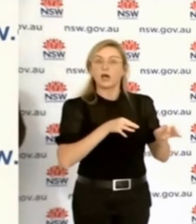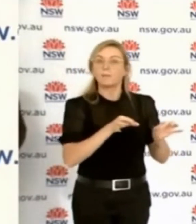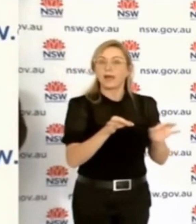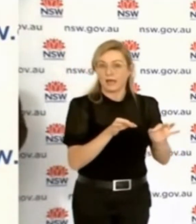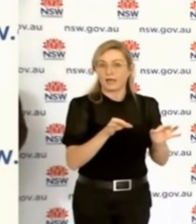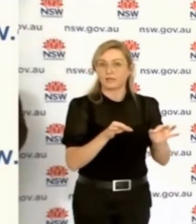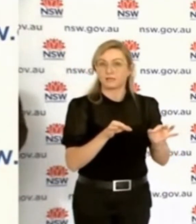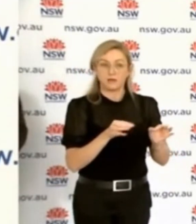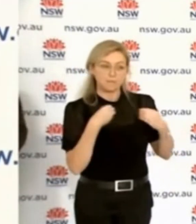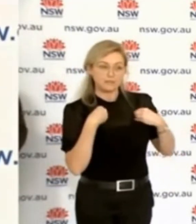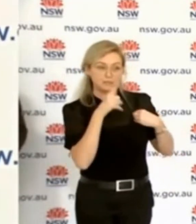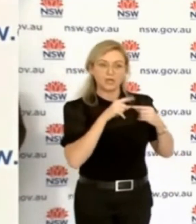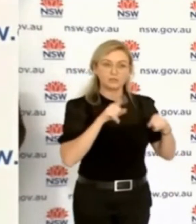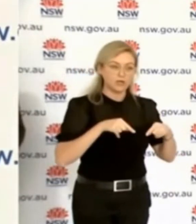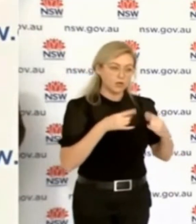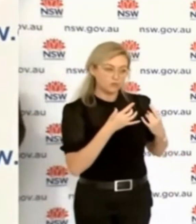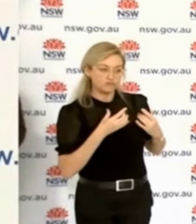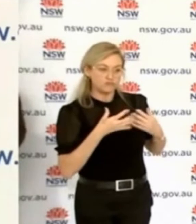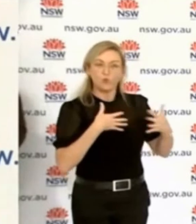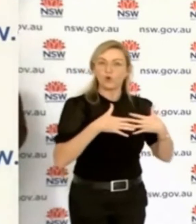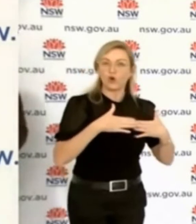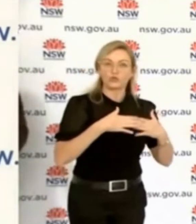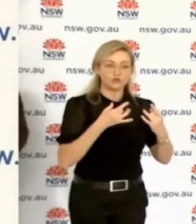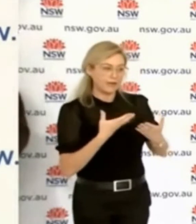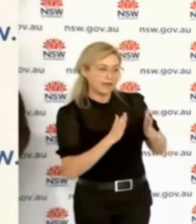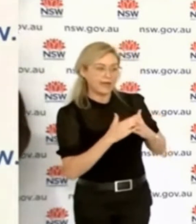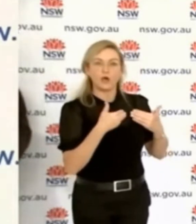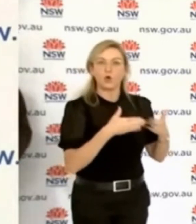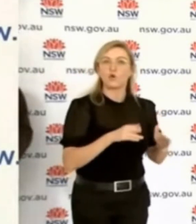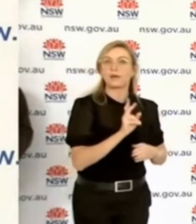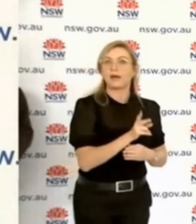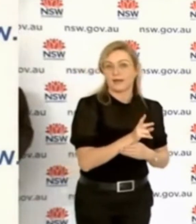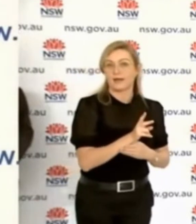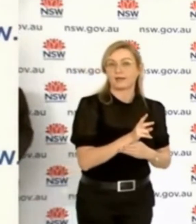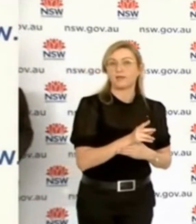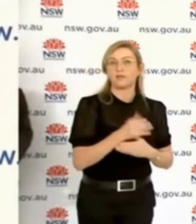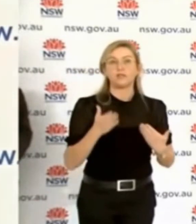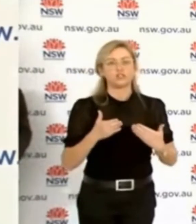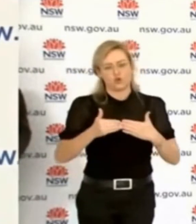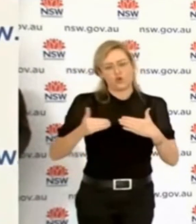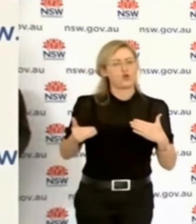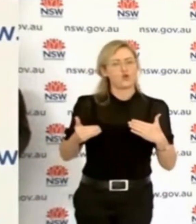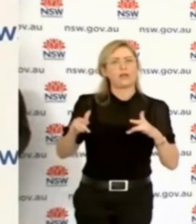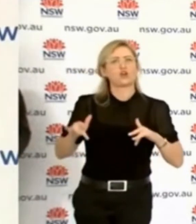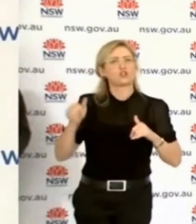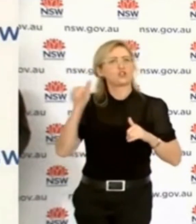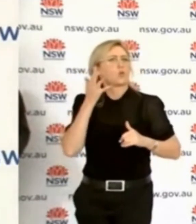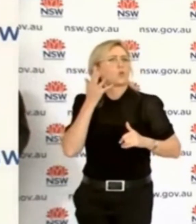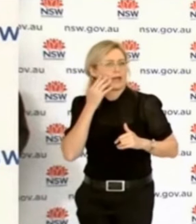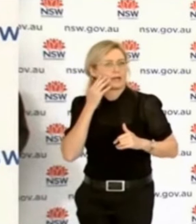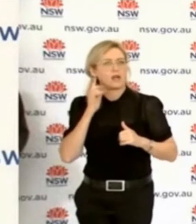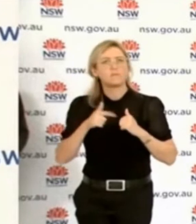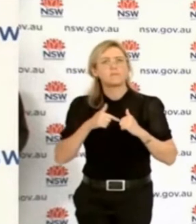for the first time businesses right across the state will be able to look at those numbers, get a sense. It's too early to provide a specific date,